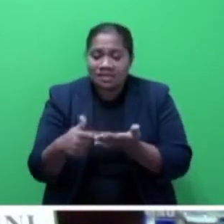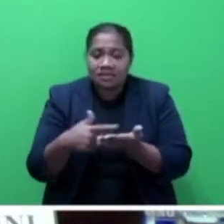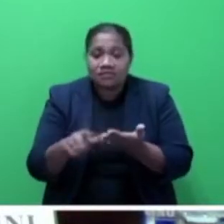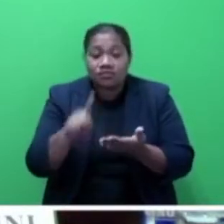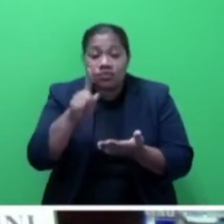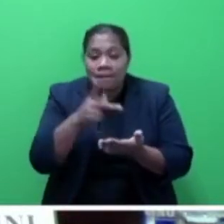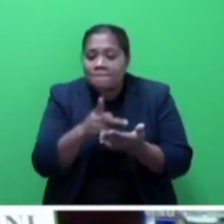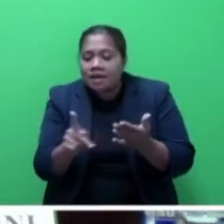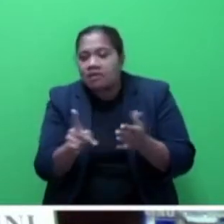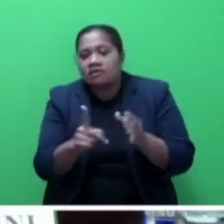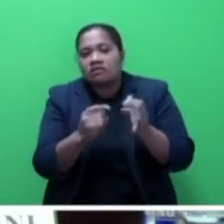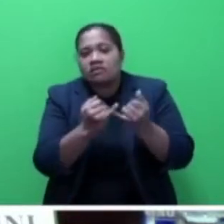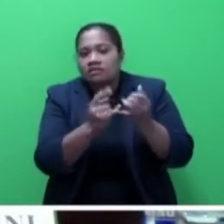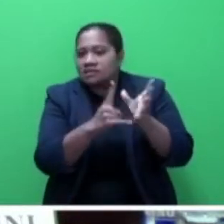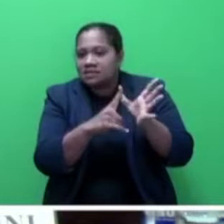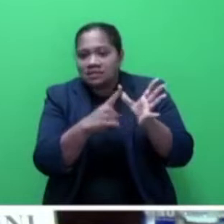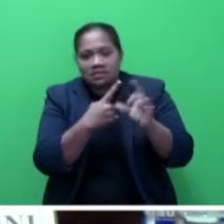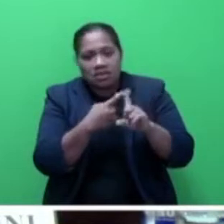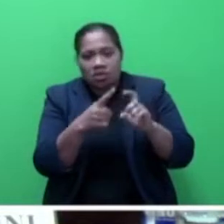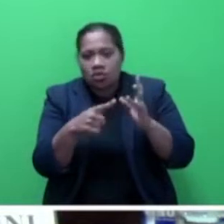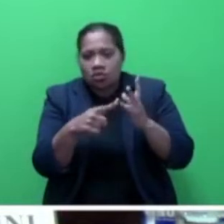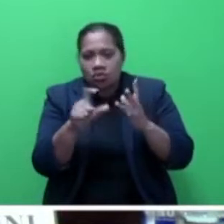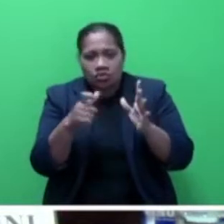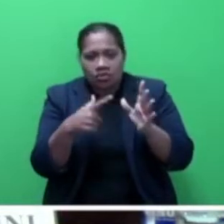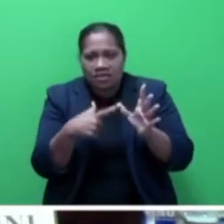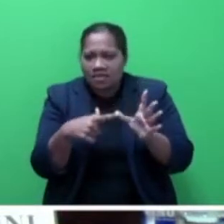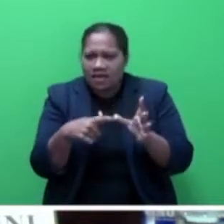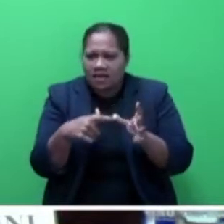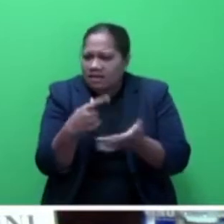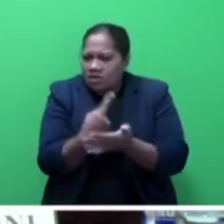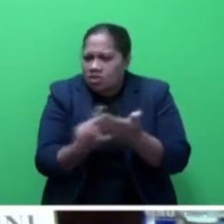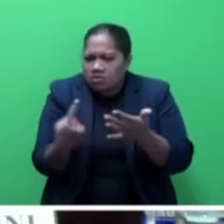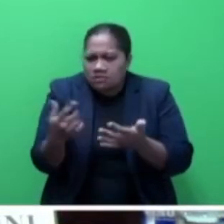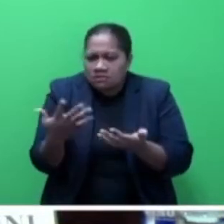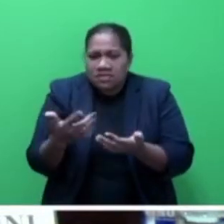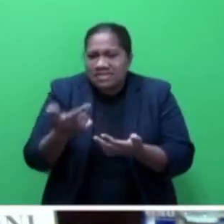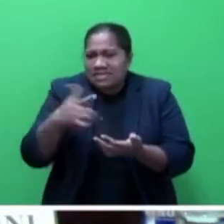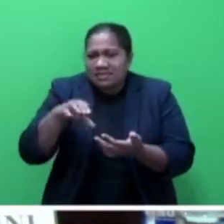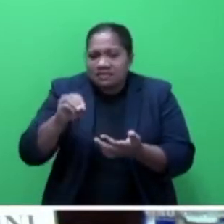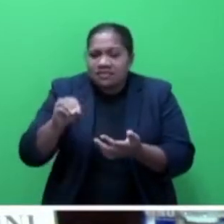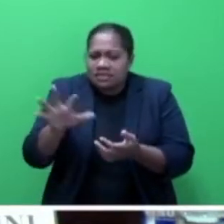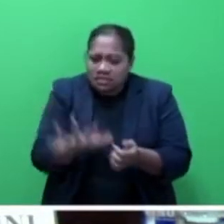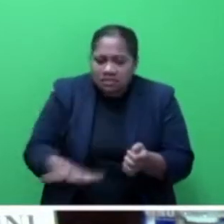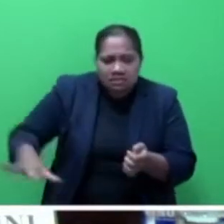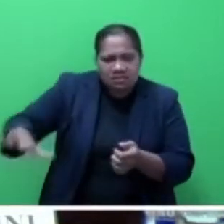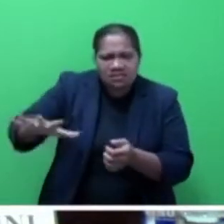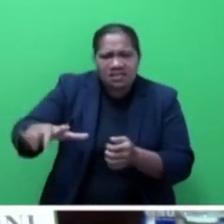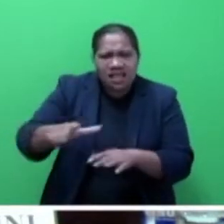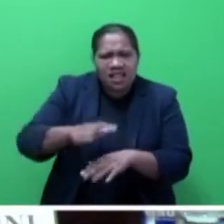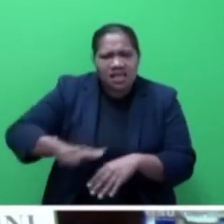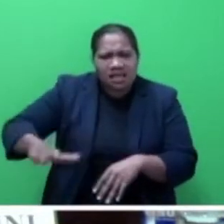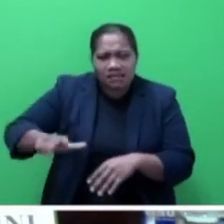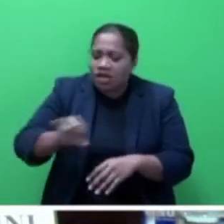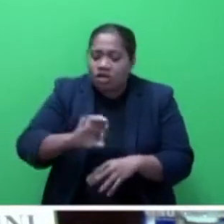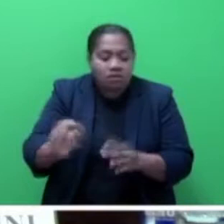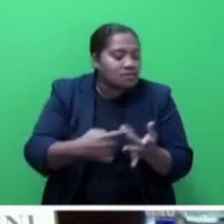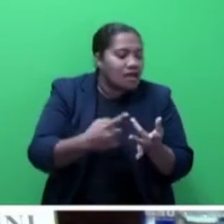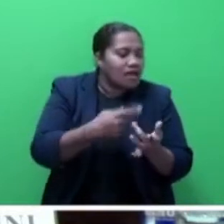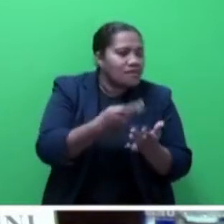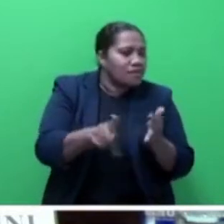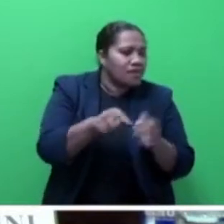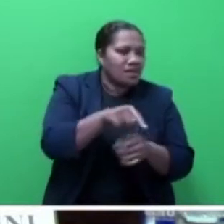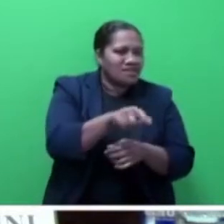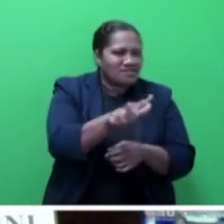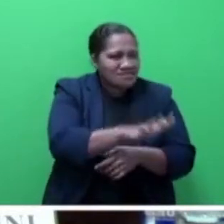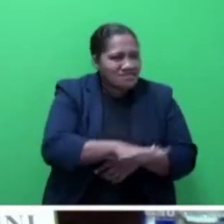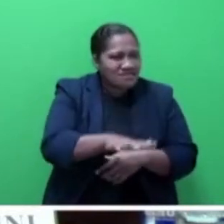of Sakoca, covering approximately 17 acres of land, and not the other part of Sakoca. So we can